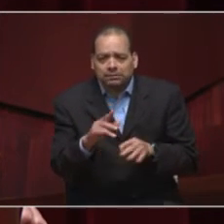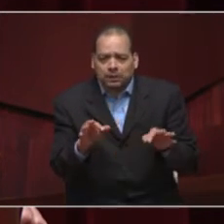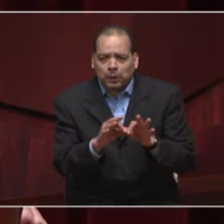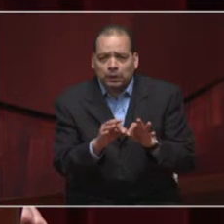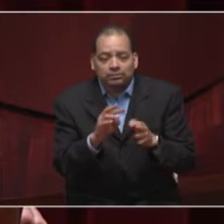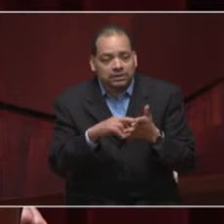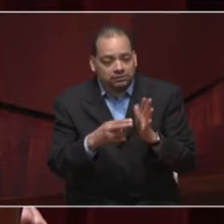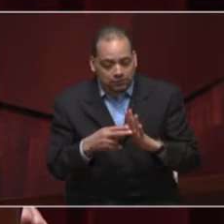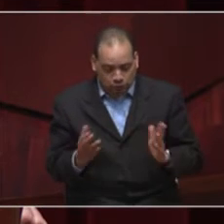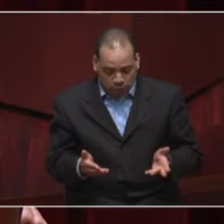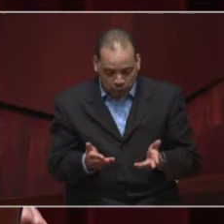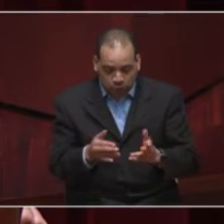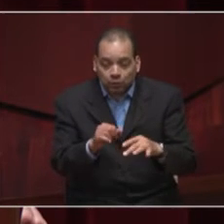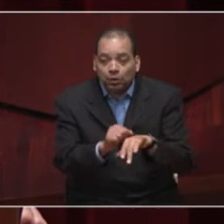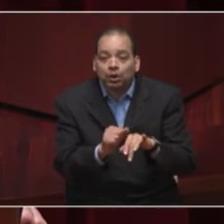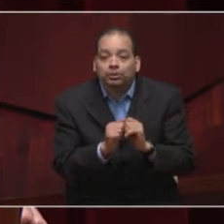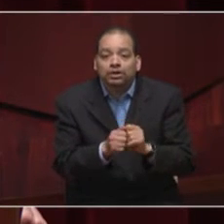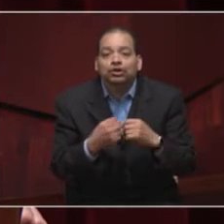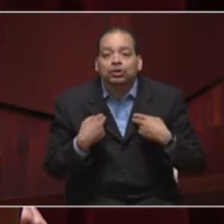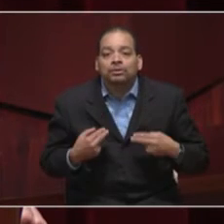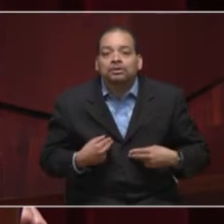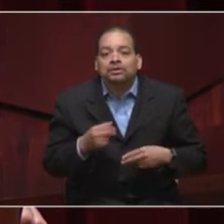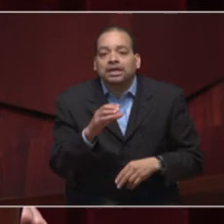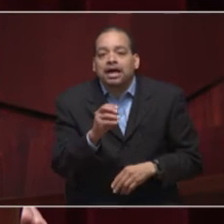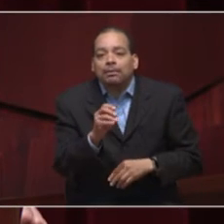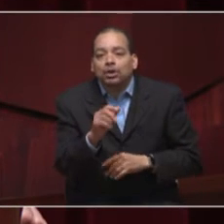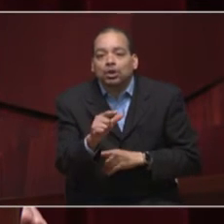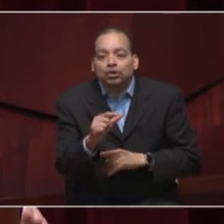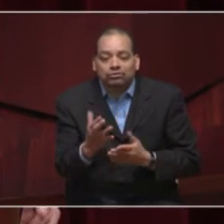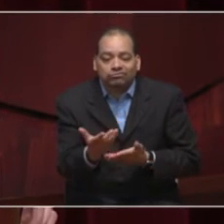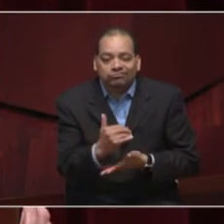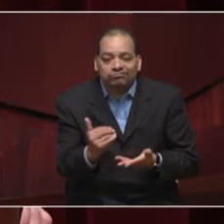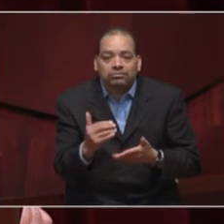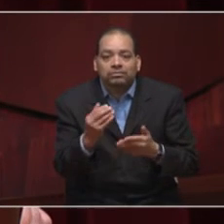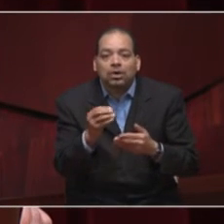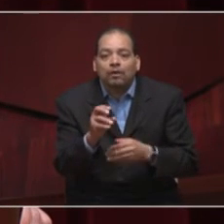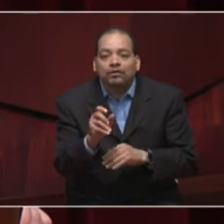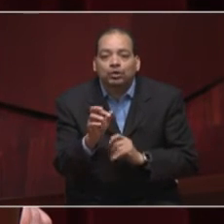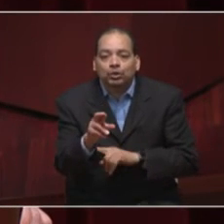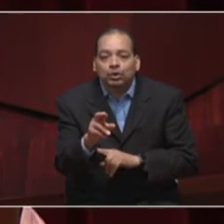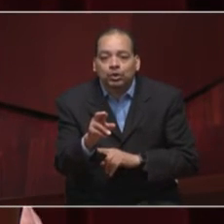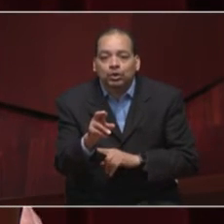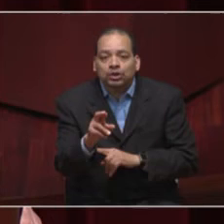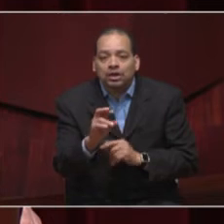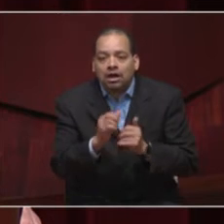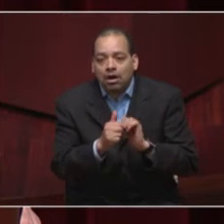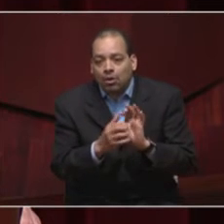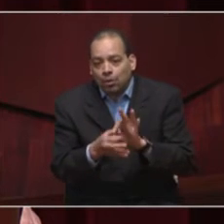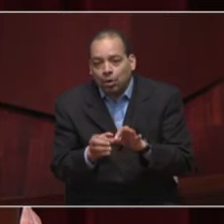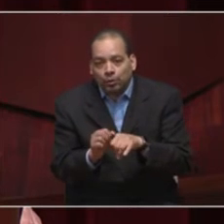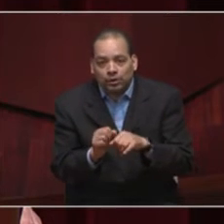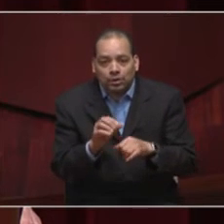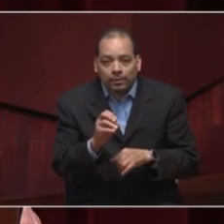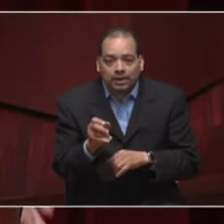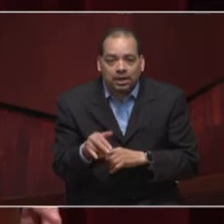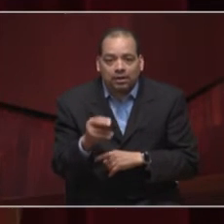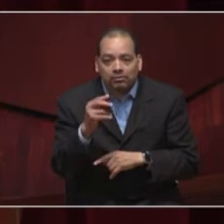capital officer closely on these types of issues as they work with OPM to understanding what's best for their organization.